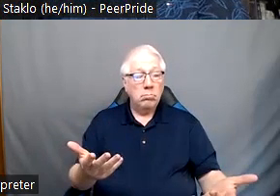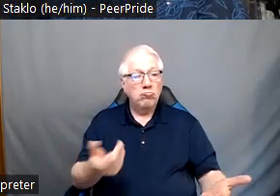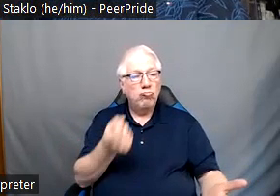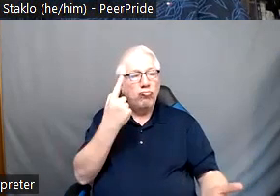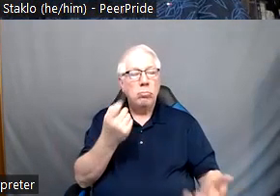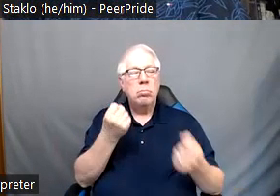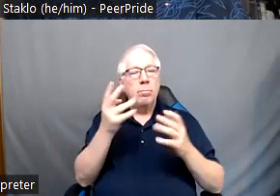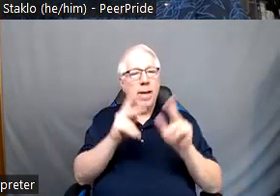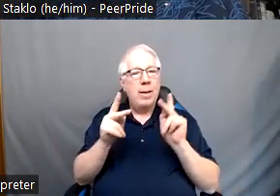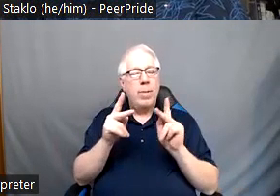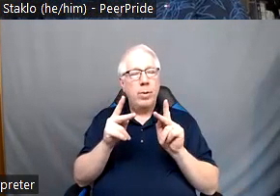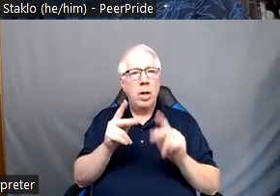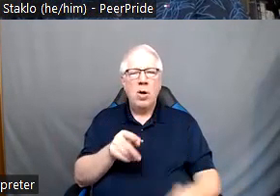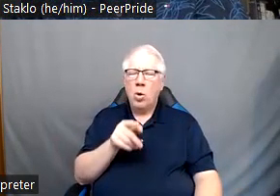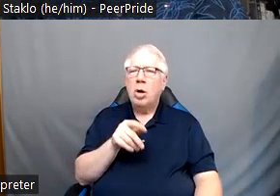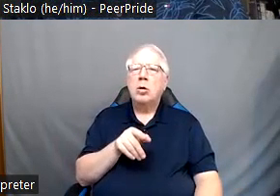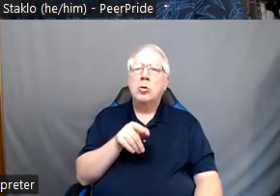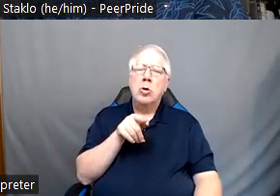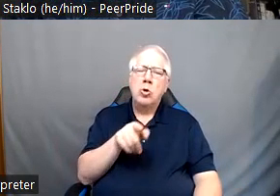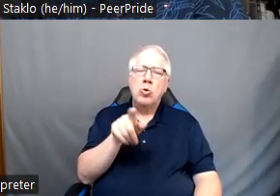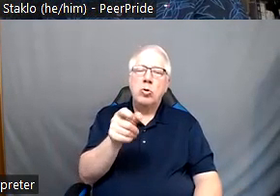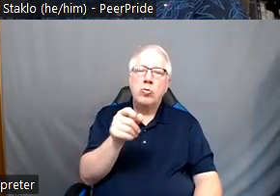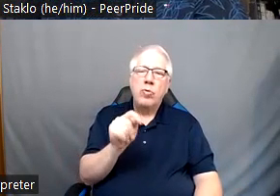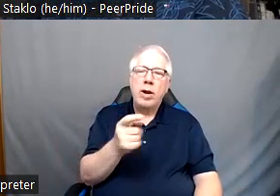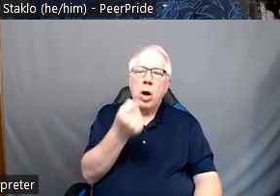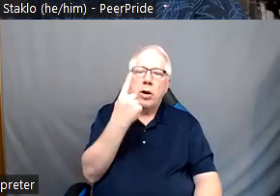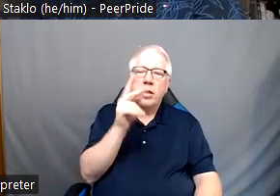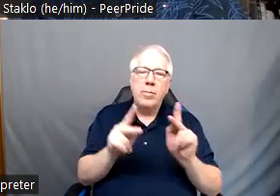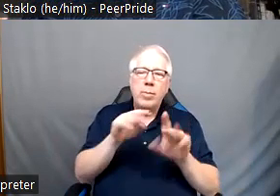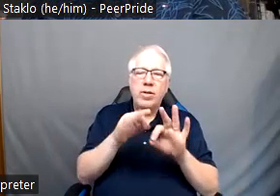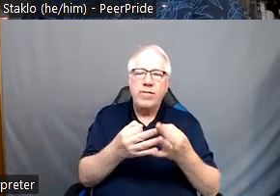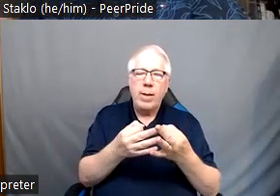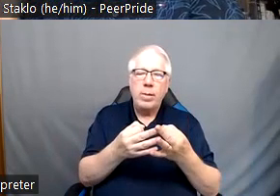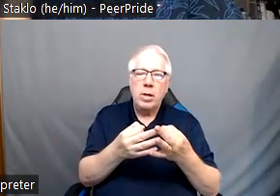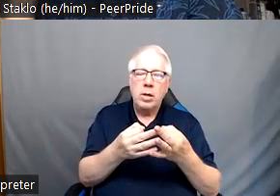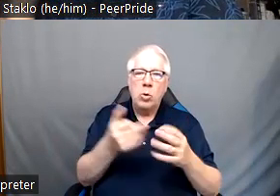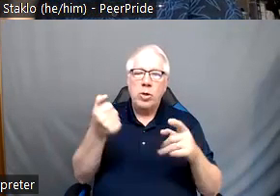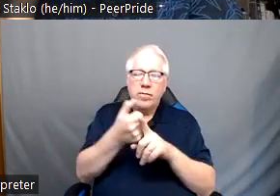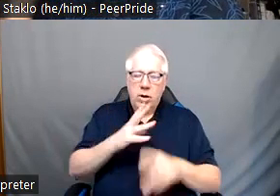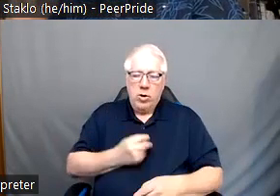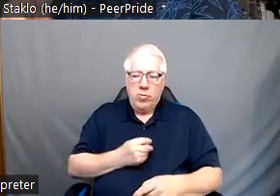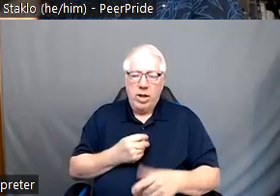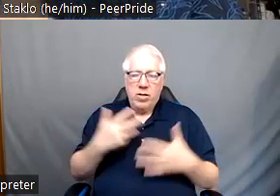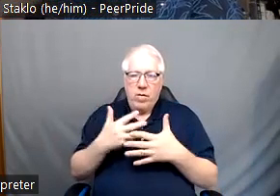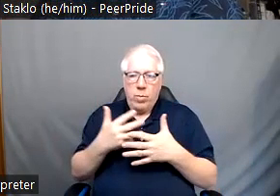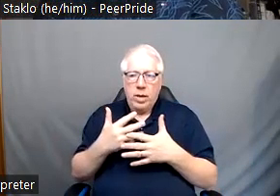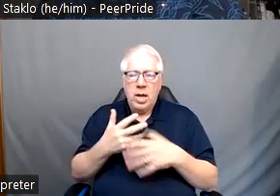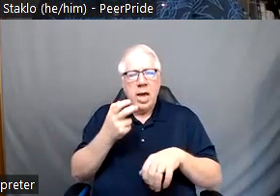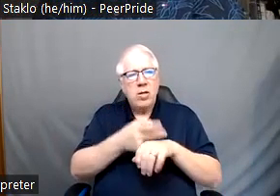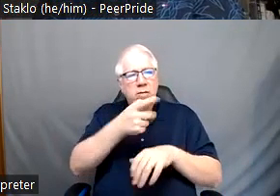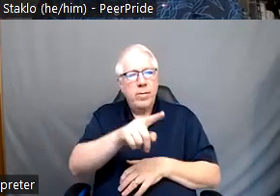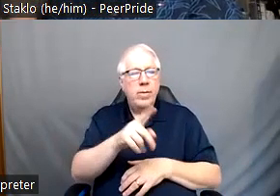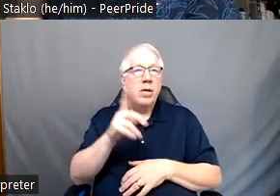go towards being like, well, you should try to understand the people in your family that are being transphobic, and it's hard for them to. You've probably